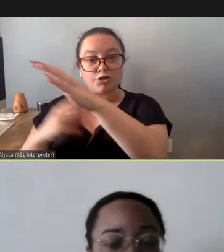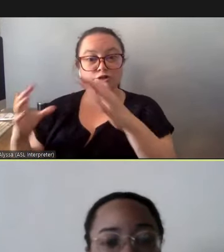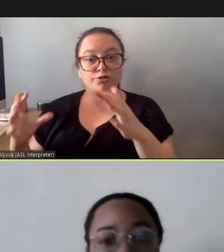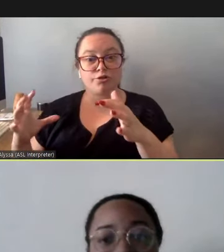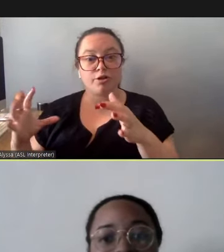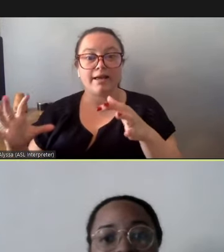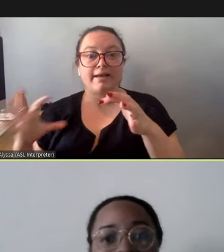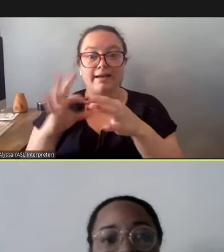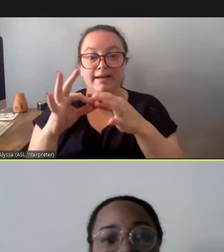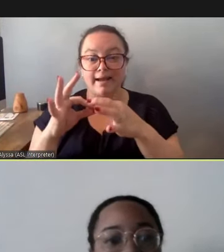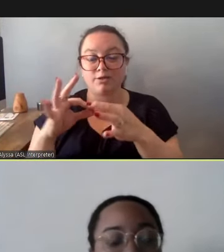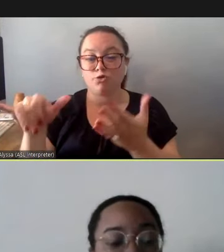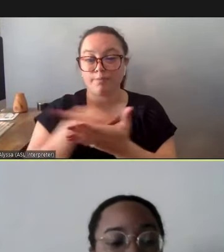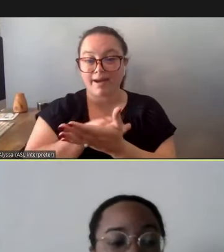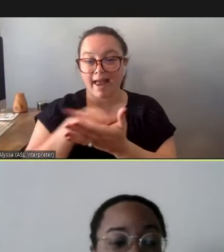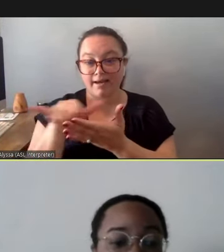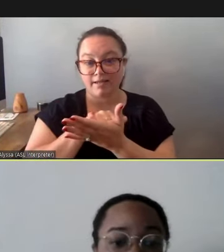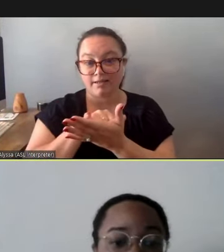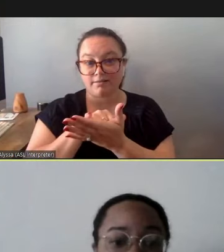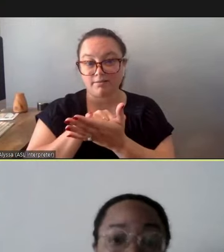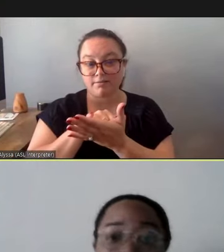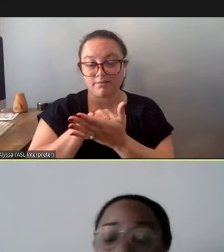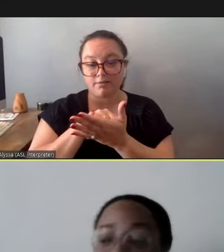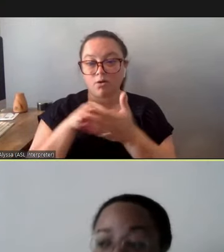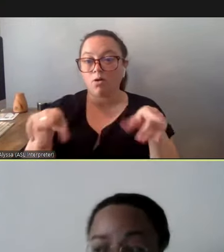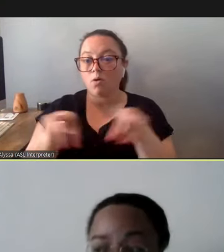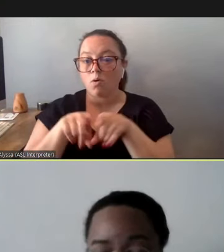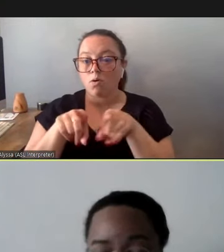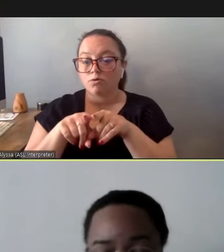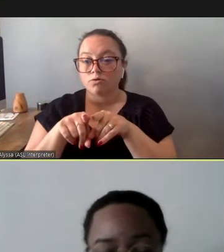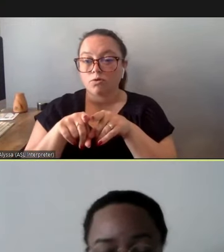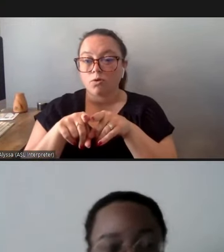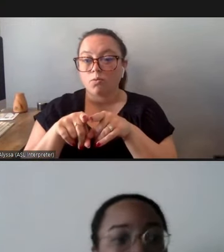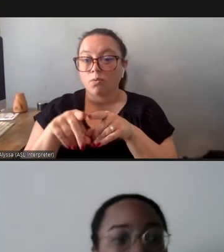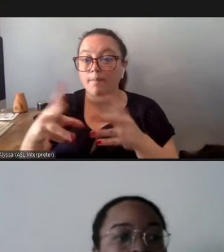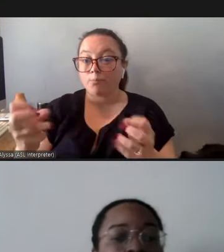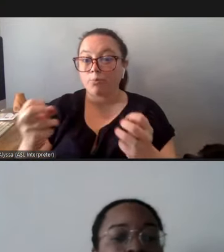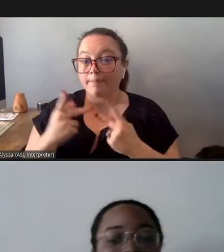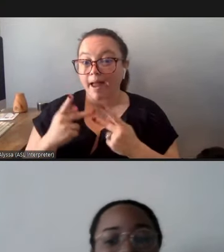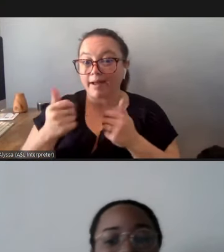Manhattan, bring back the commuter tax,